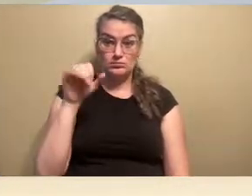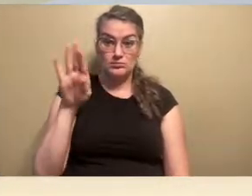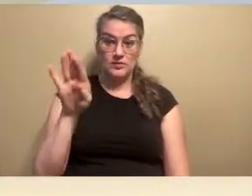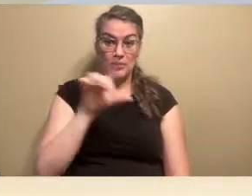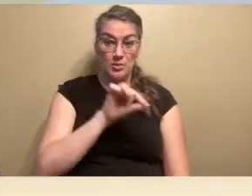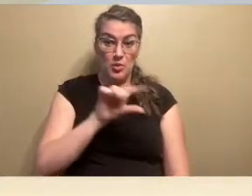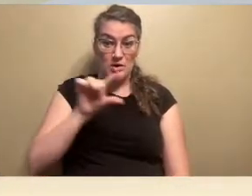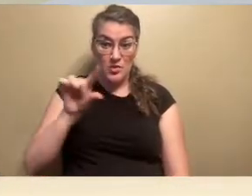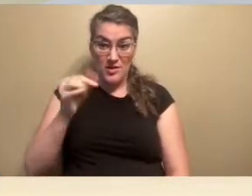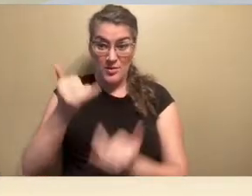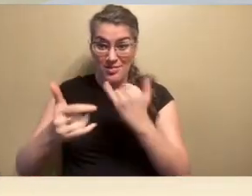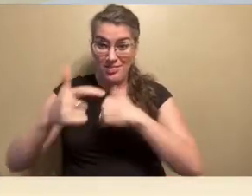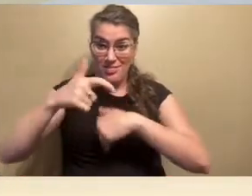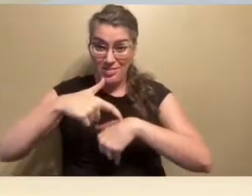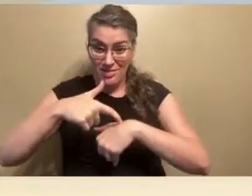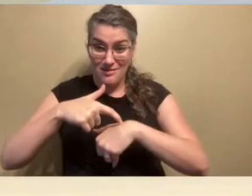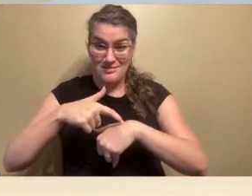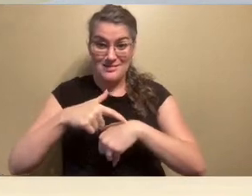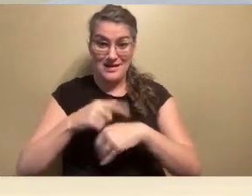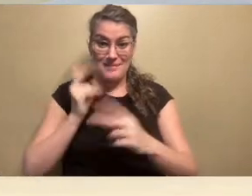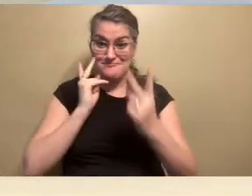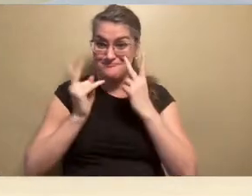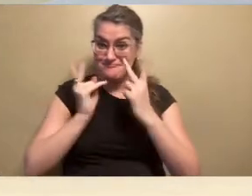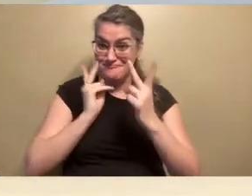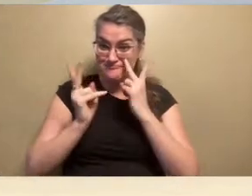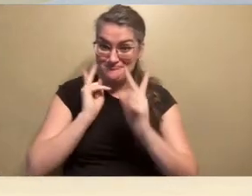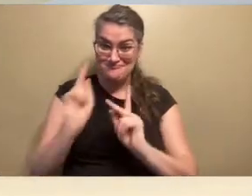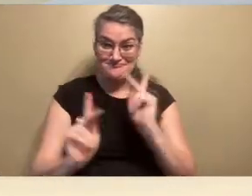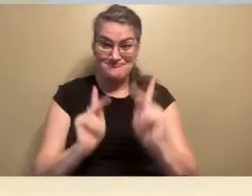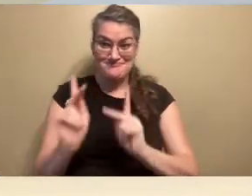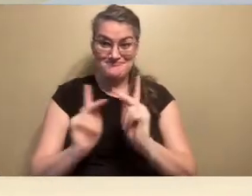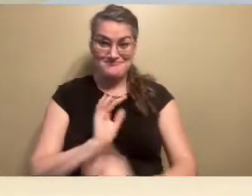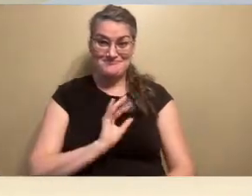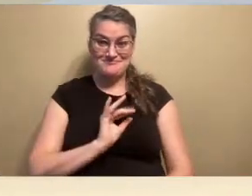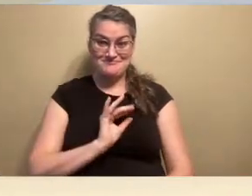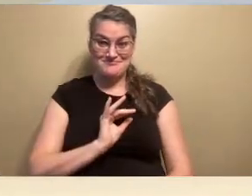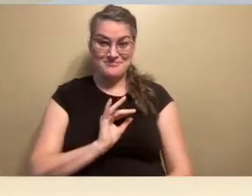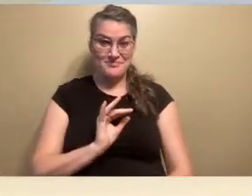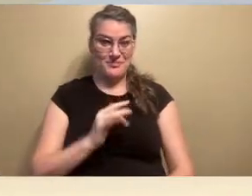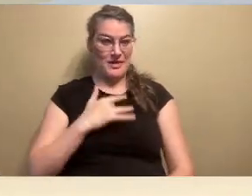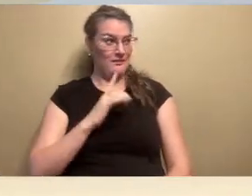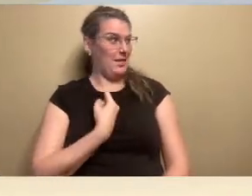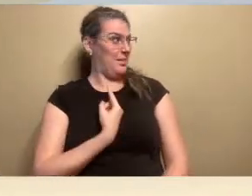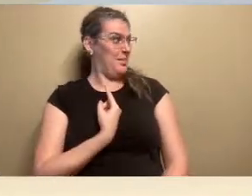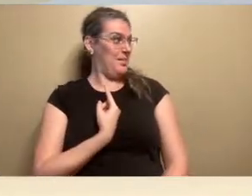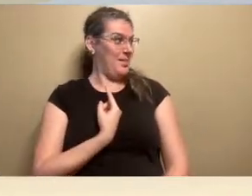wow. been a long time. Maybe it sometimes gets lonely in here.